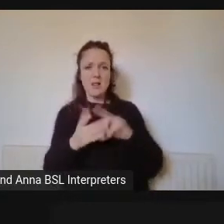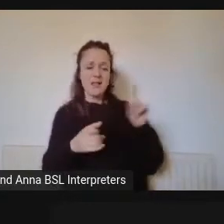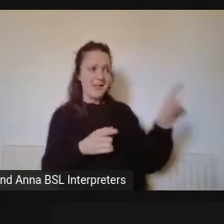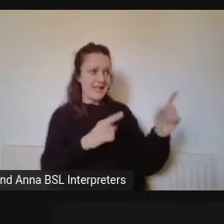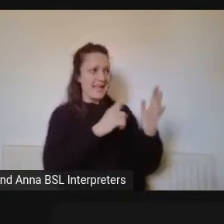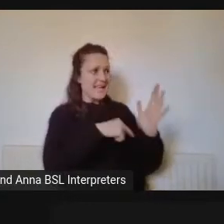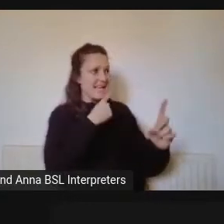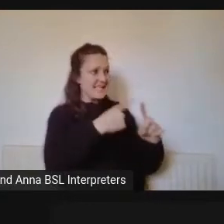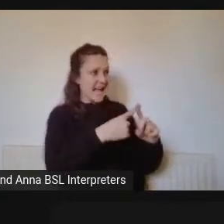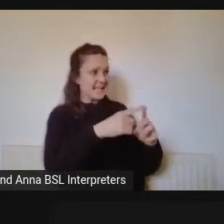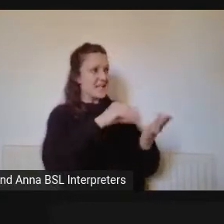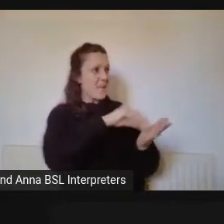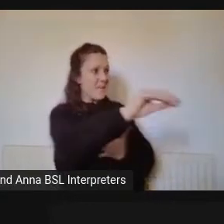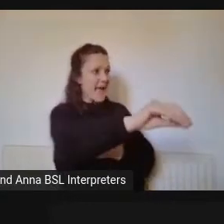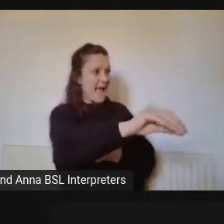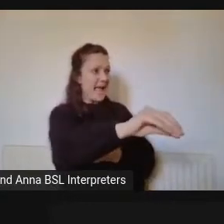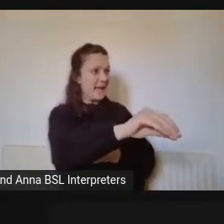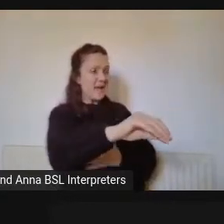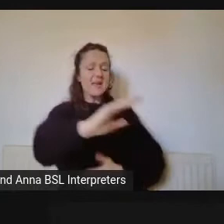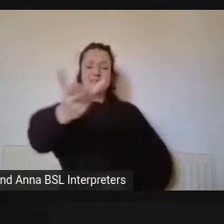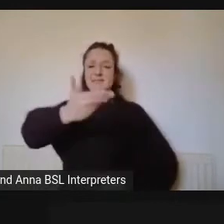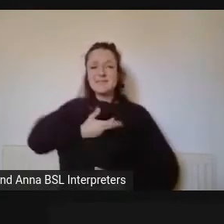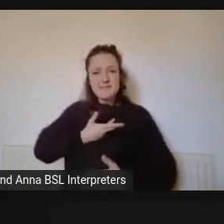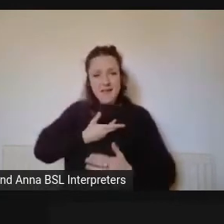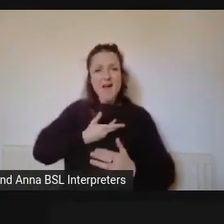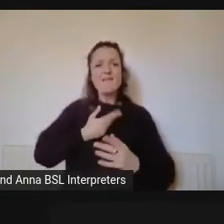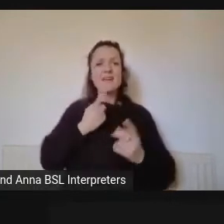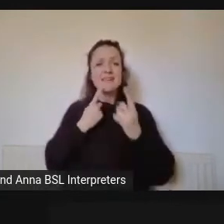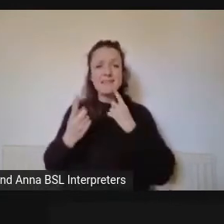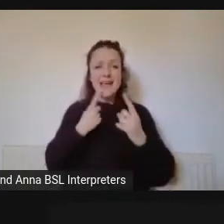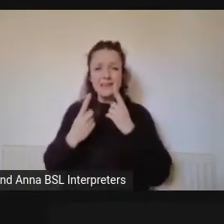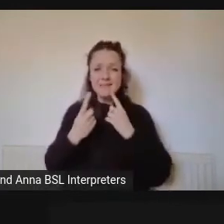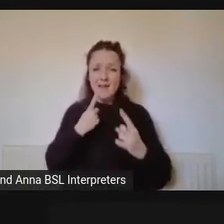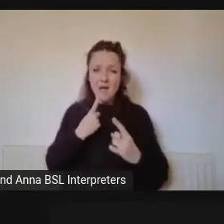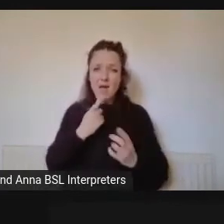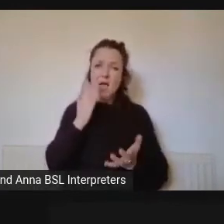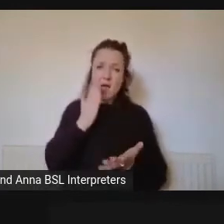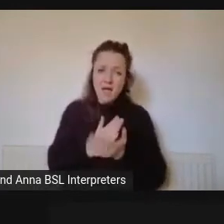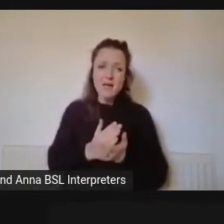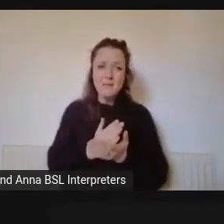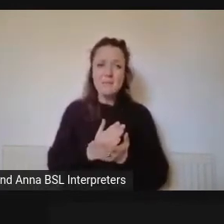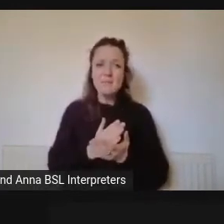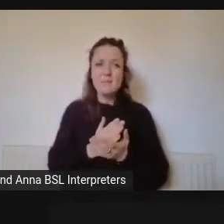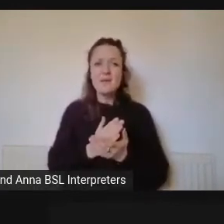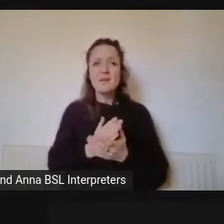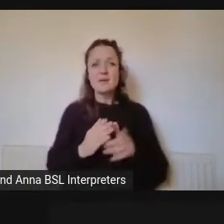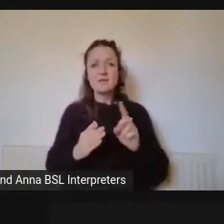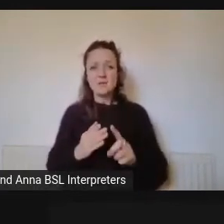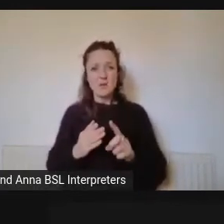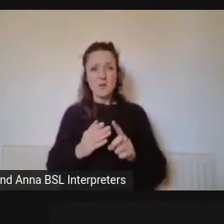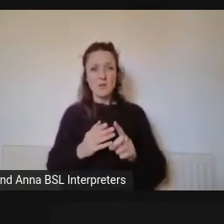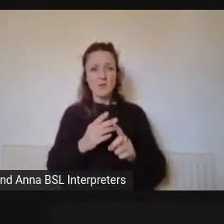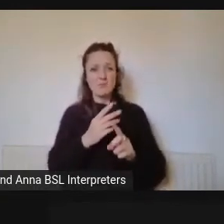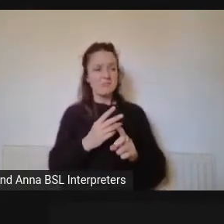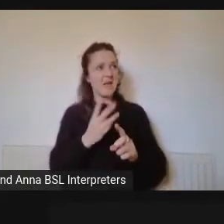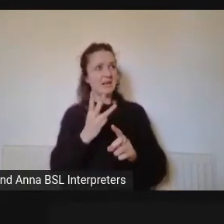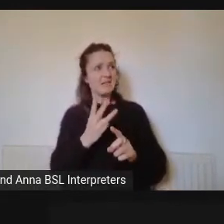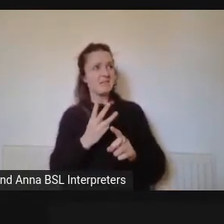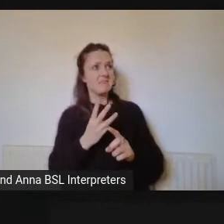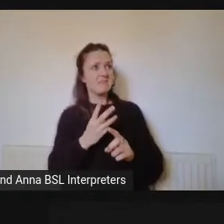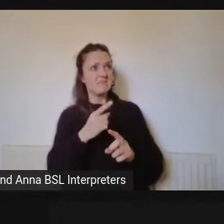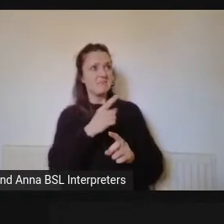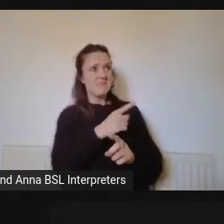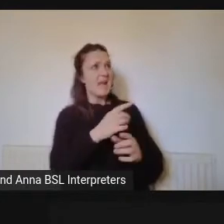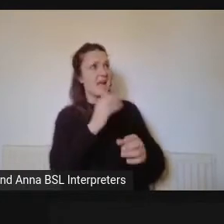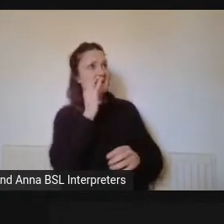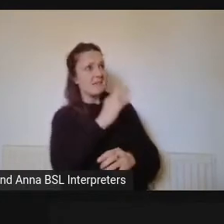data. We are owed what's going on. We're owed it in as real time as we can, or at least within 30 days, which is for a